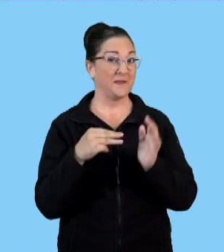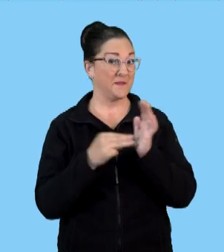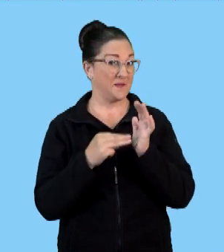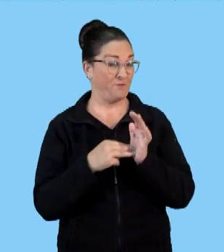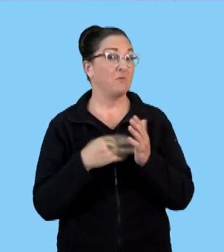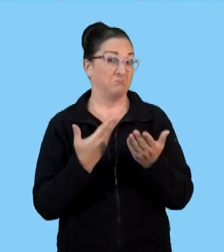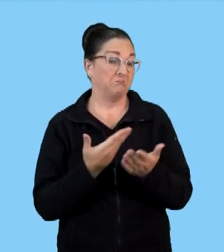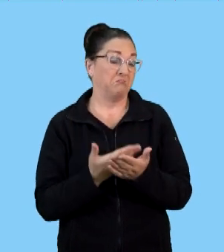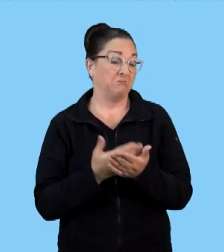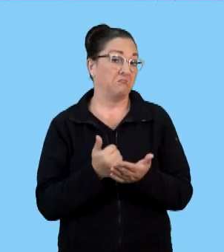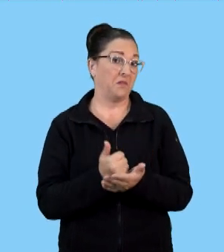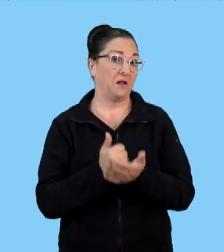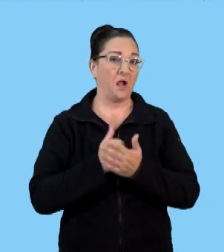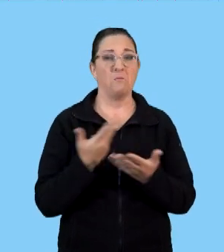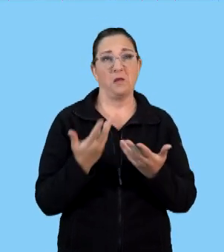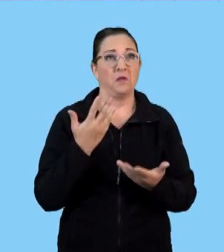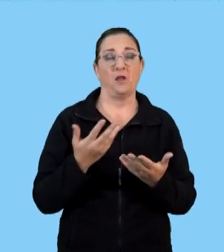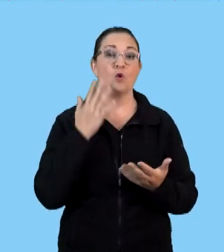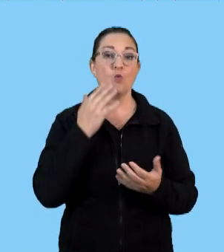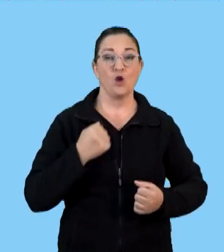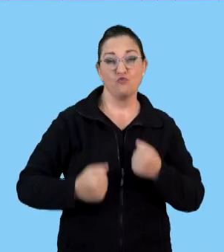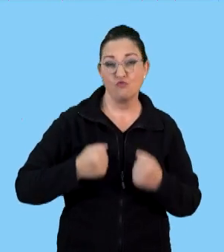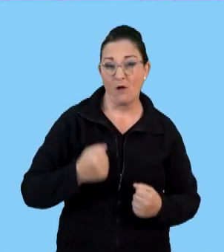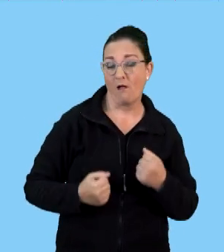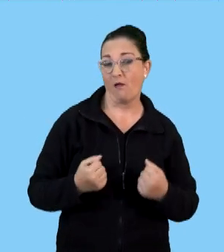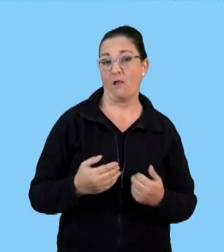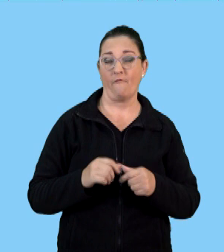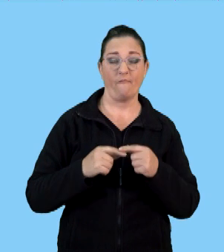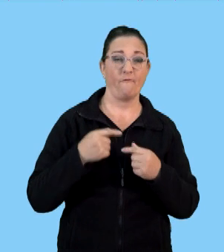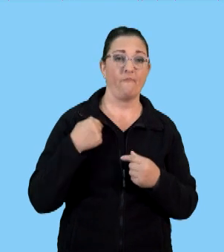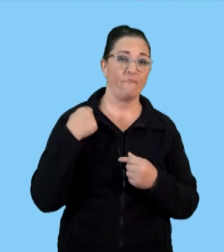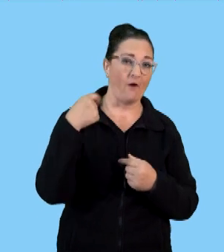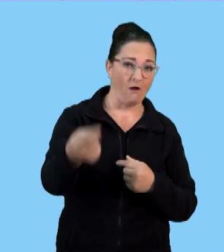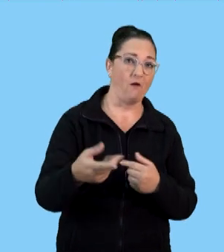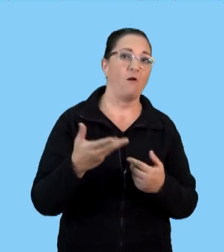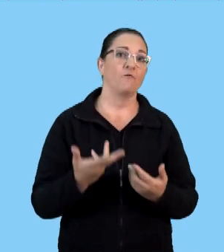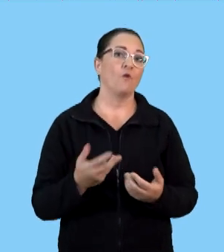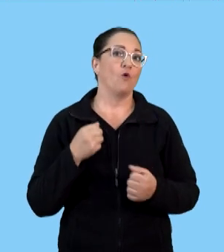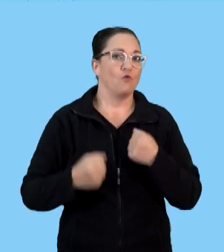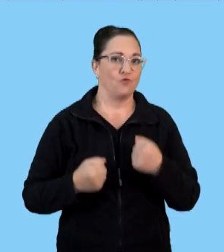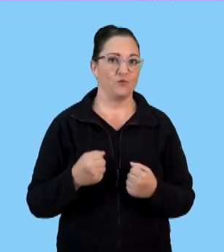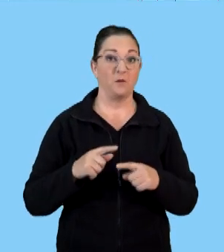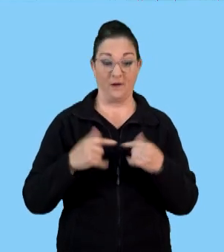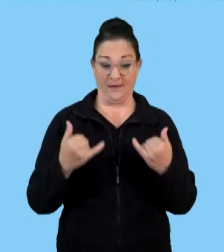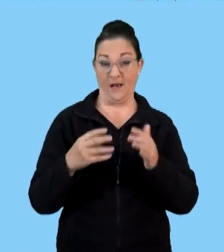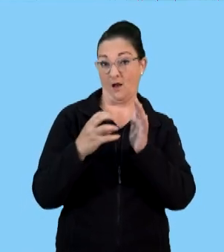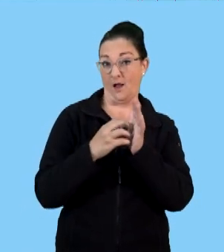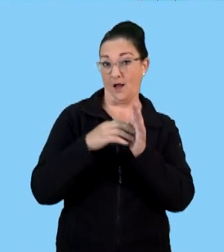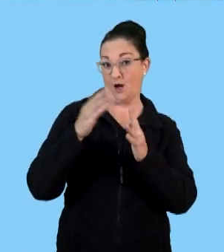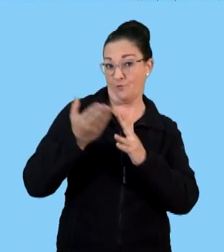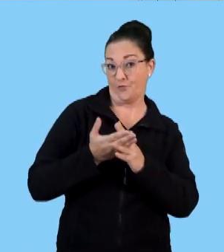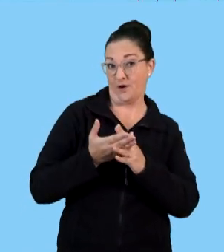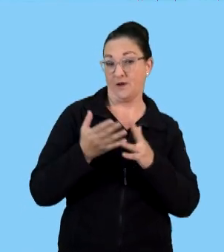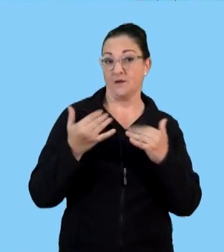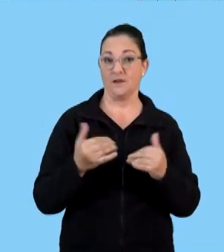type of map is useful for marathon runners and athletes. All right, guys, let us quickly take a short advert